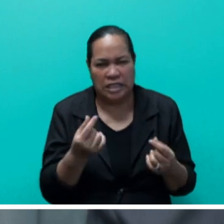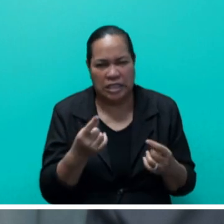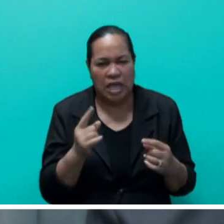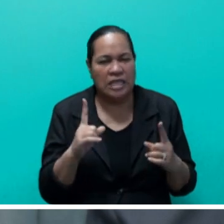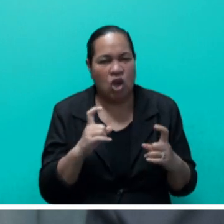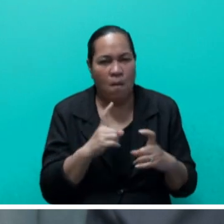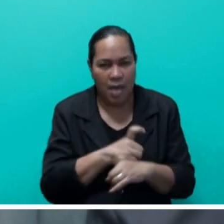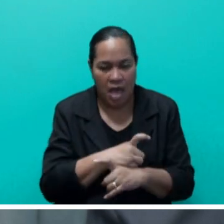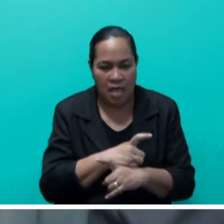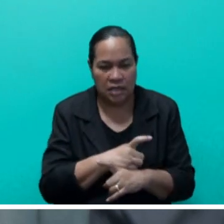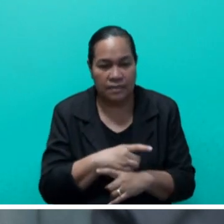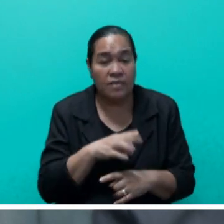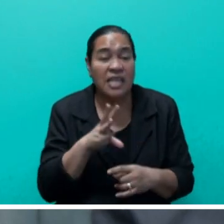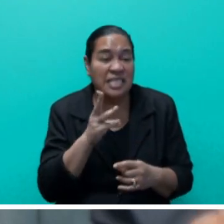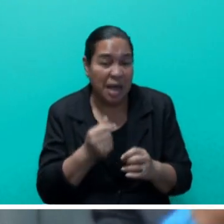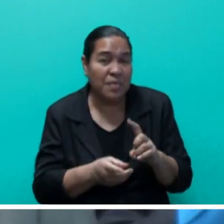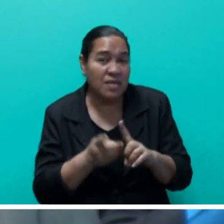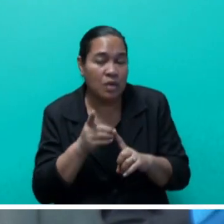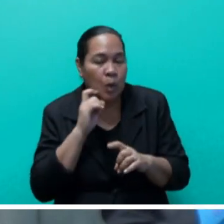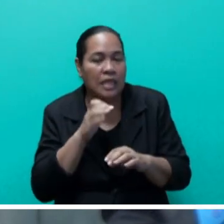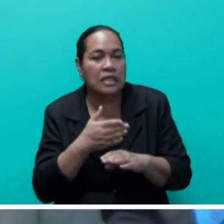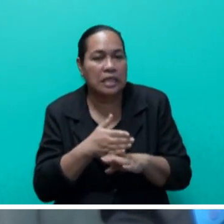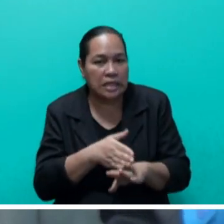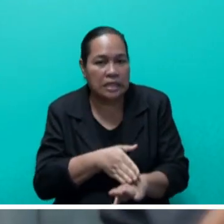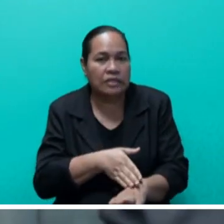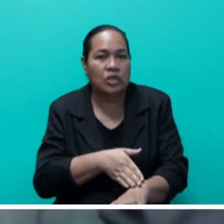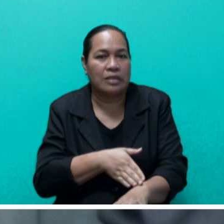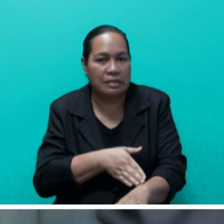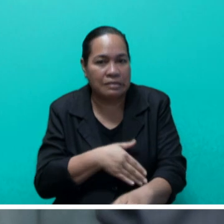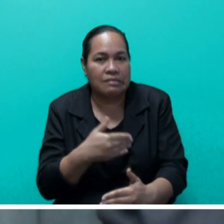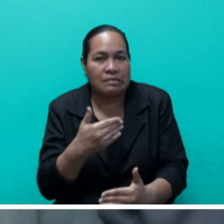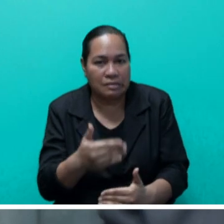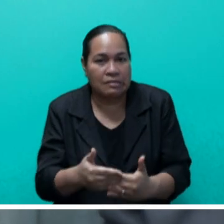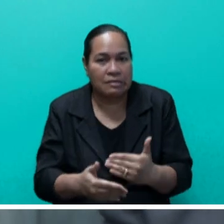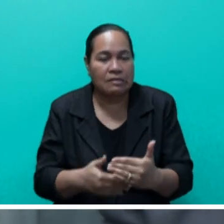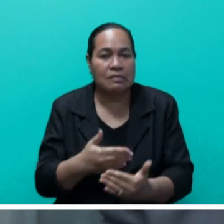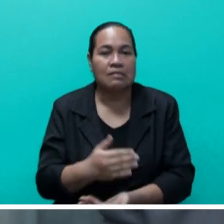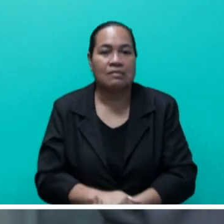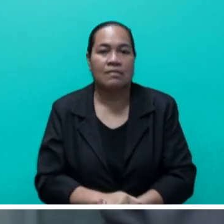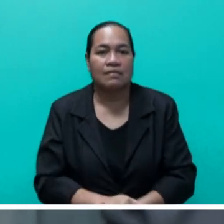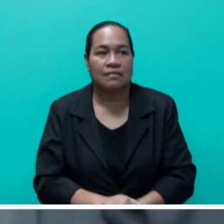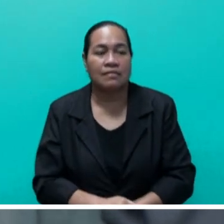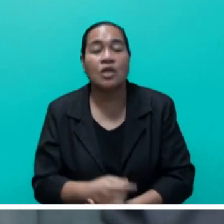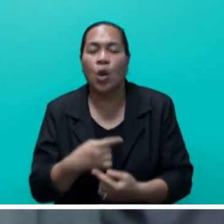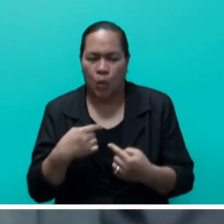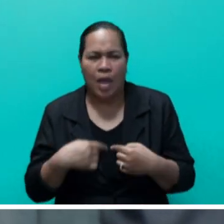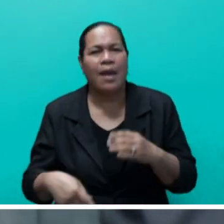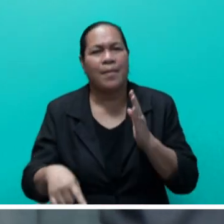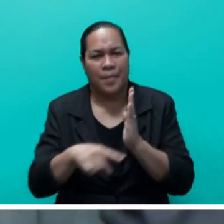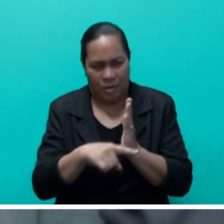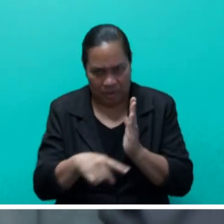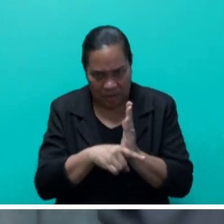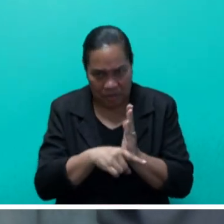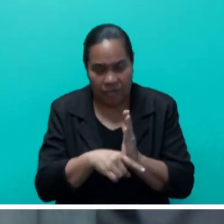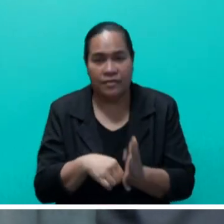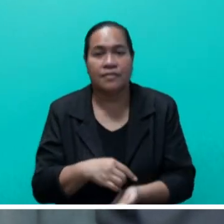sector, some of these developments take time. Honourable Speaker, sir, we are optimistic that this is